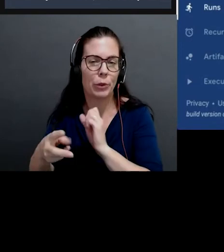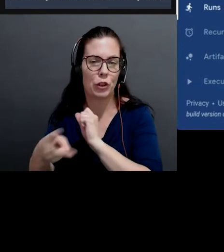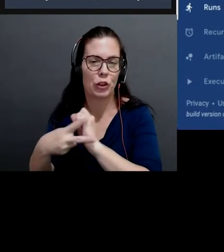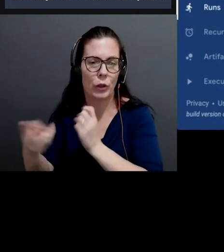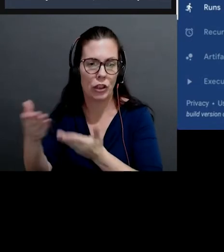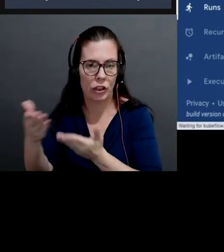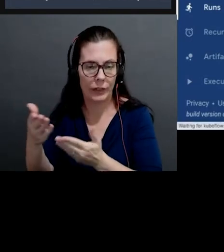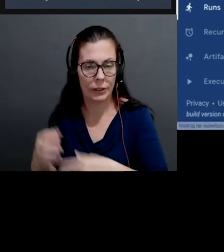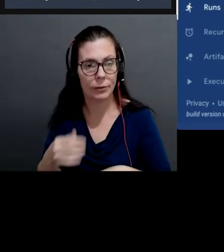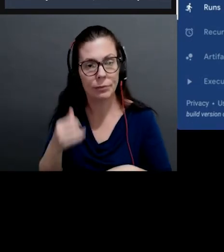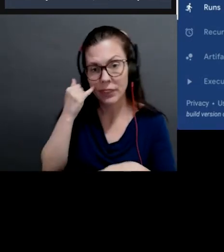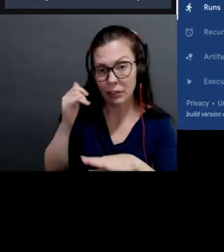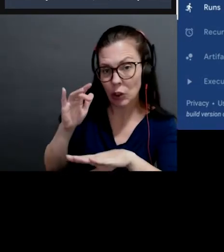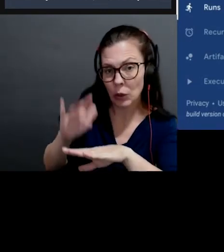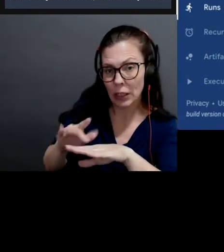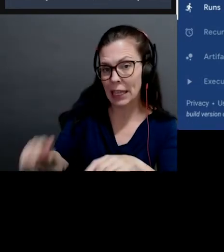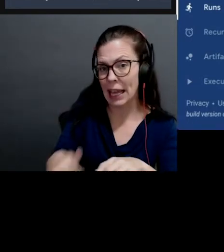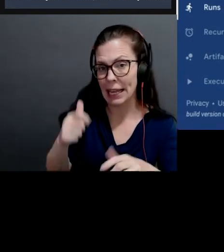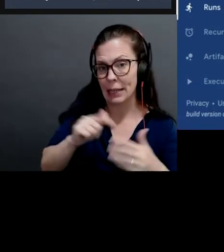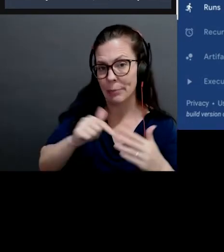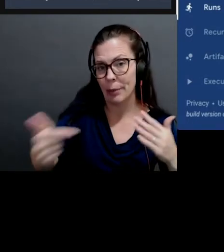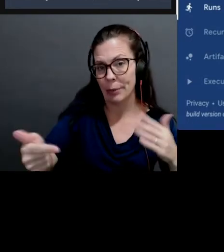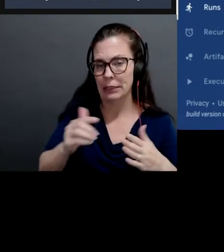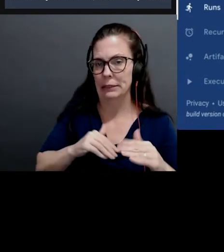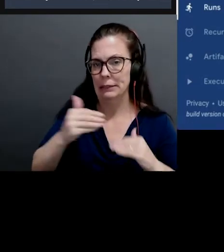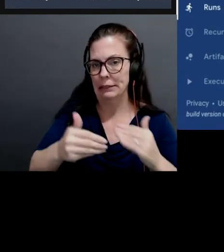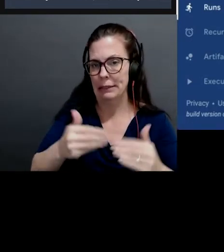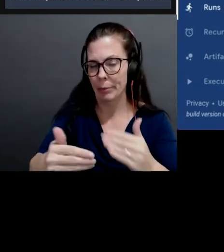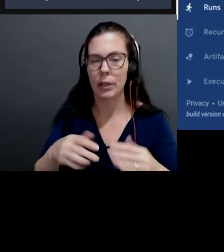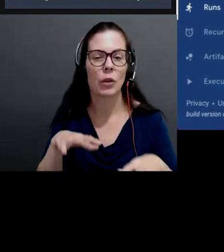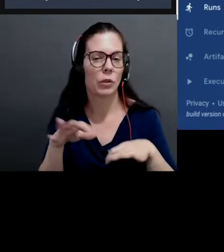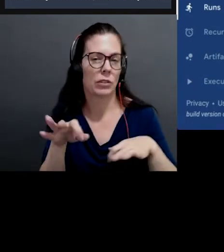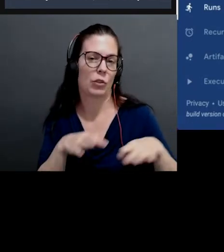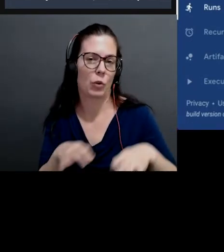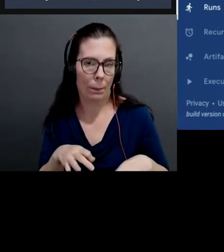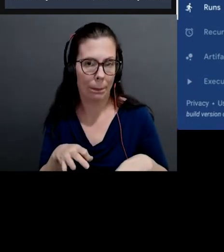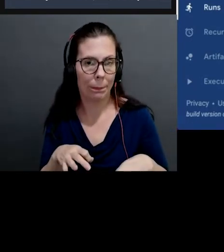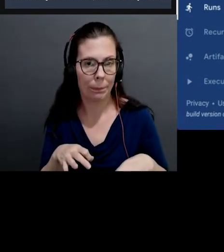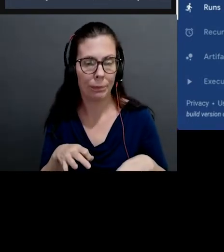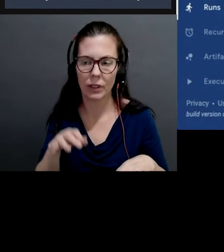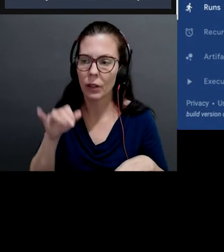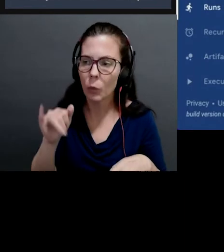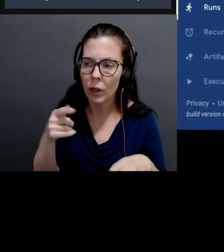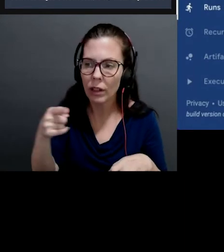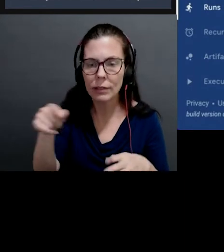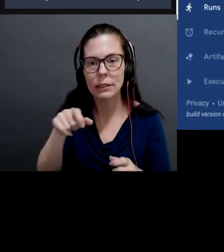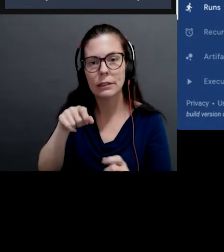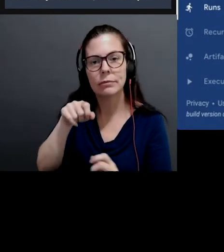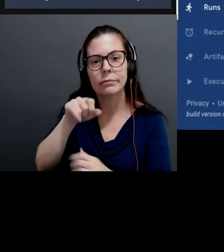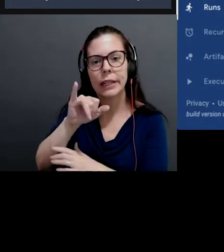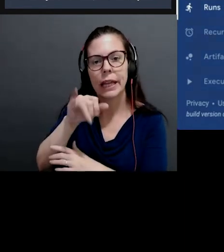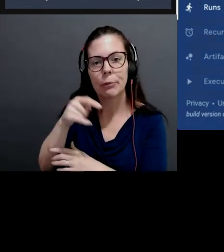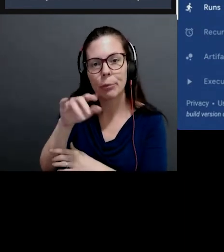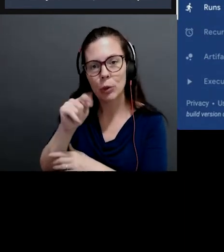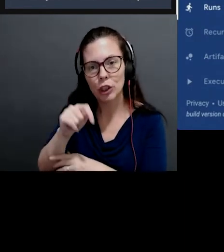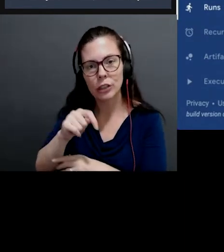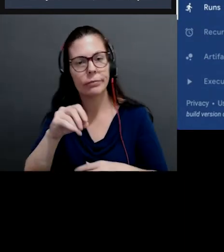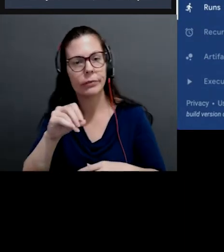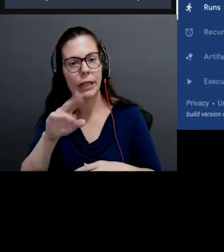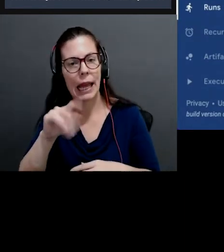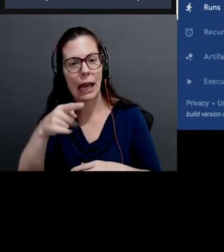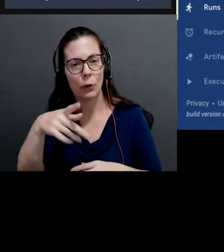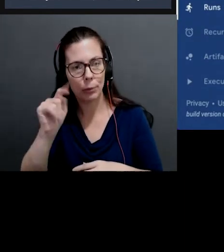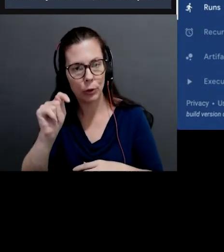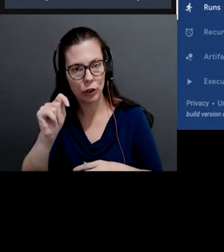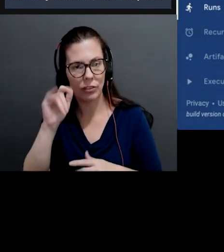click on any pipeline step here, right, this will give you the description on what are the inputs and outputs of that particular step, and what are the outputs that